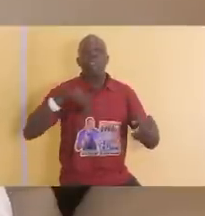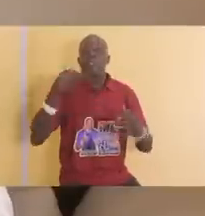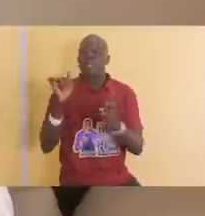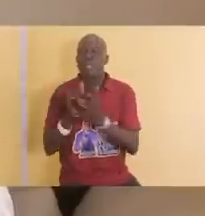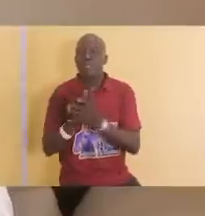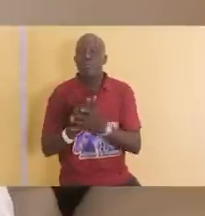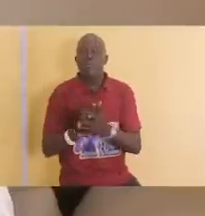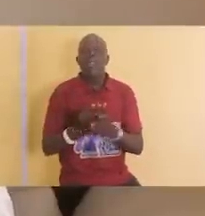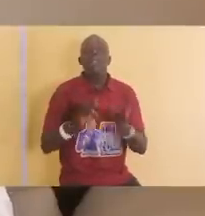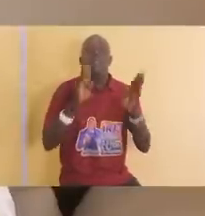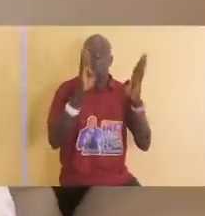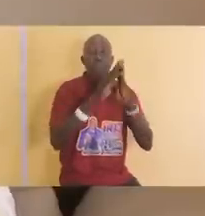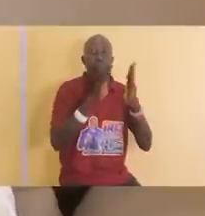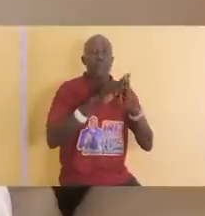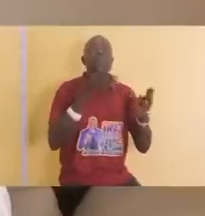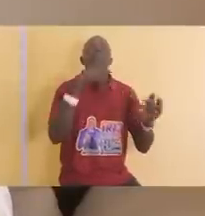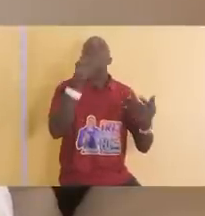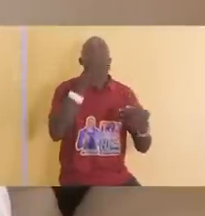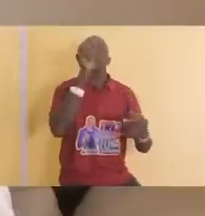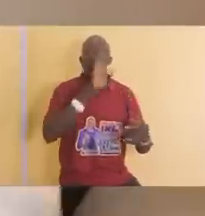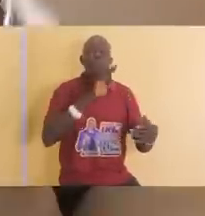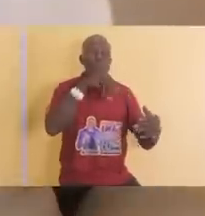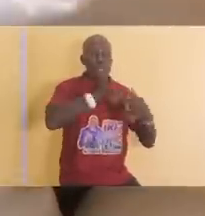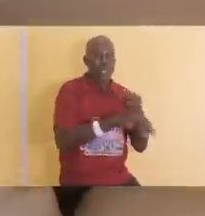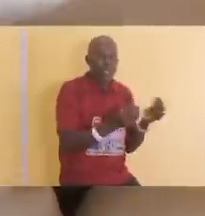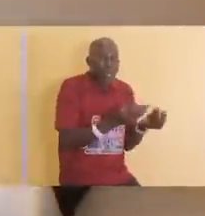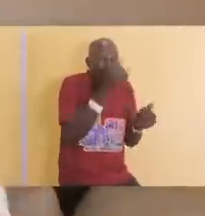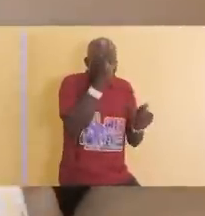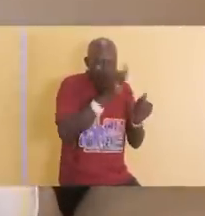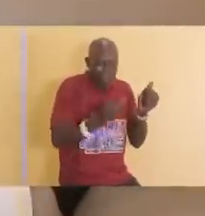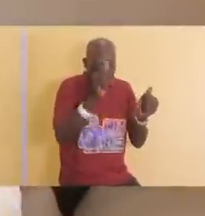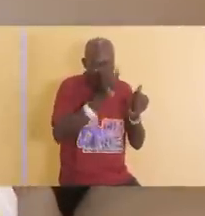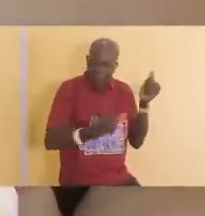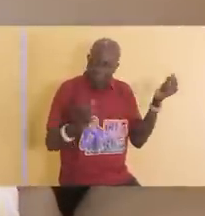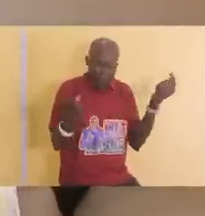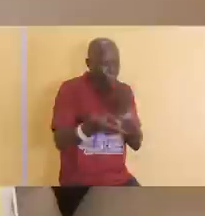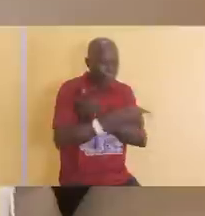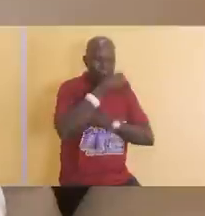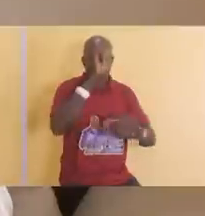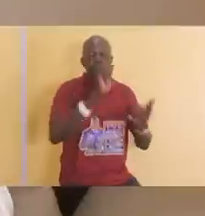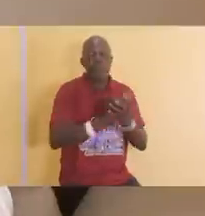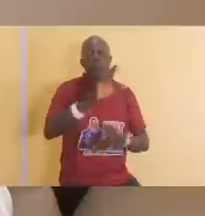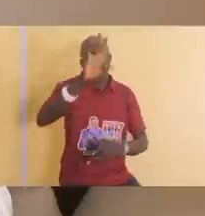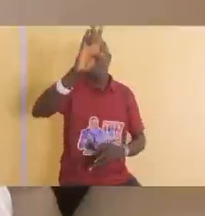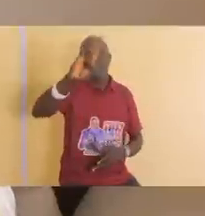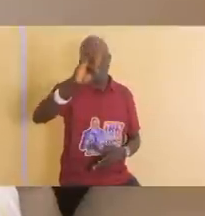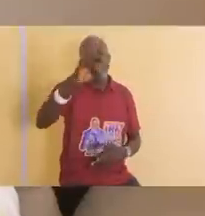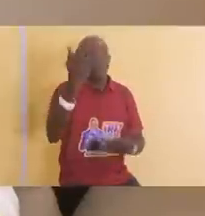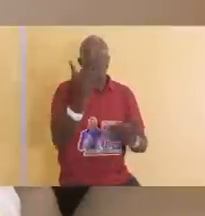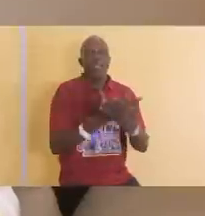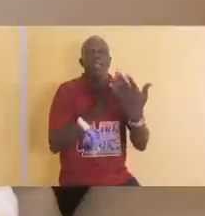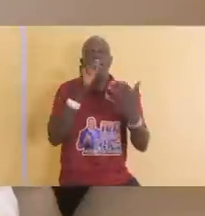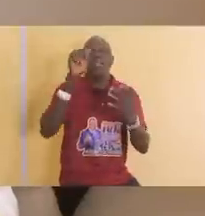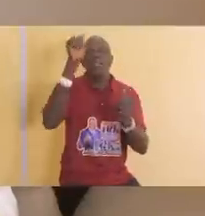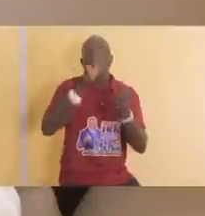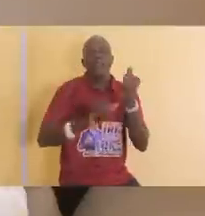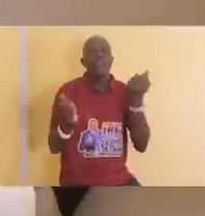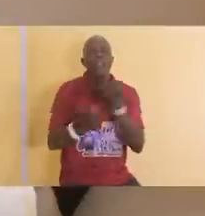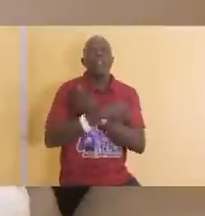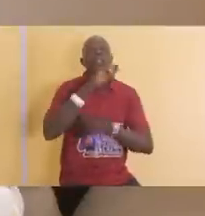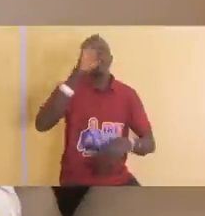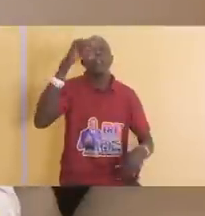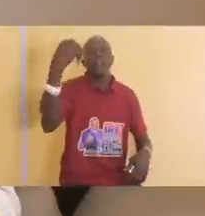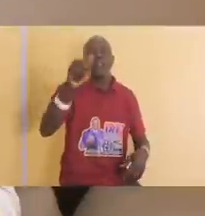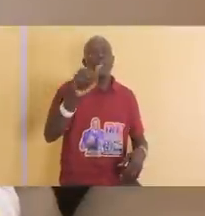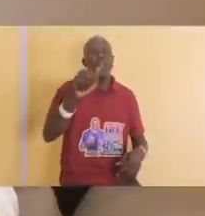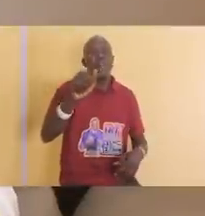so there should be program in this land every day latago meje from 7 every day titi dago